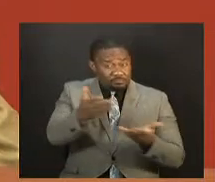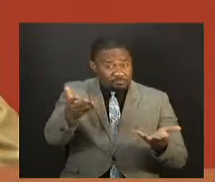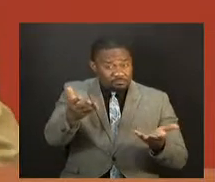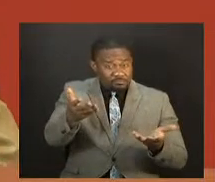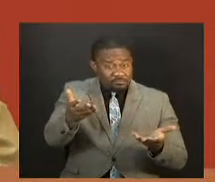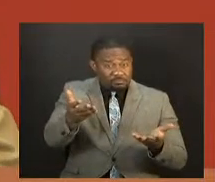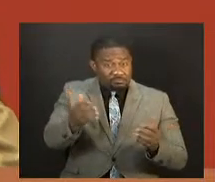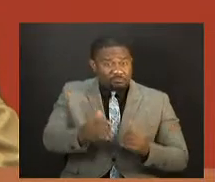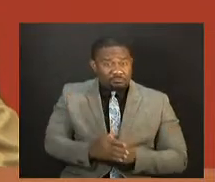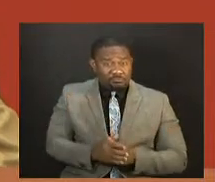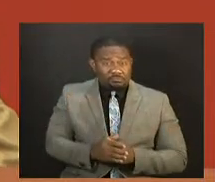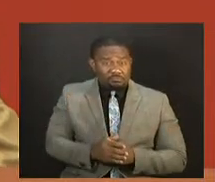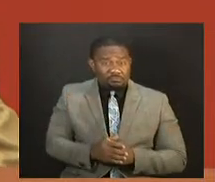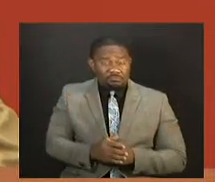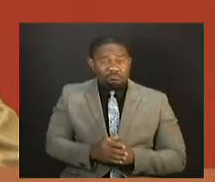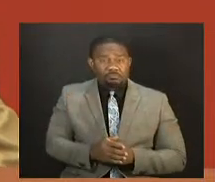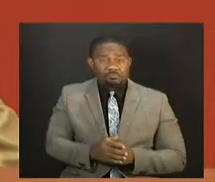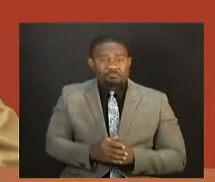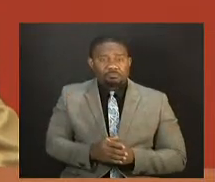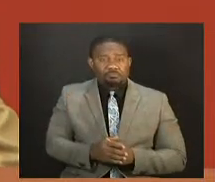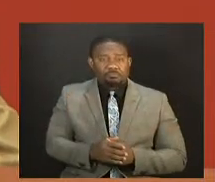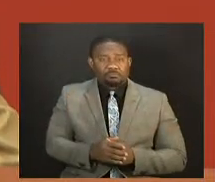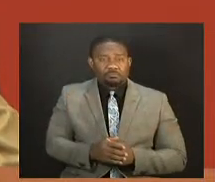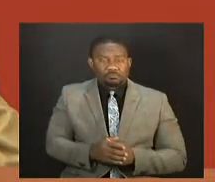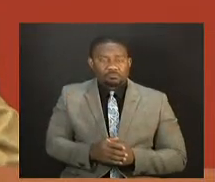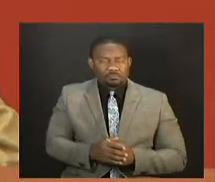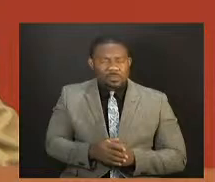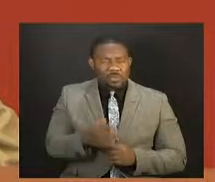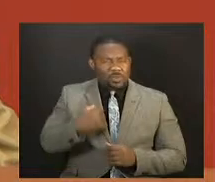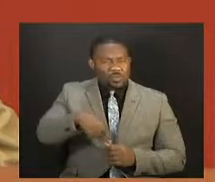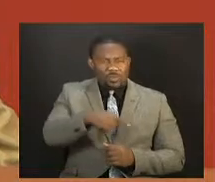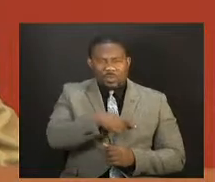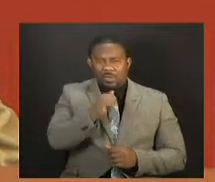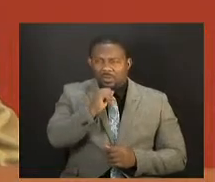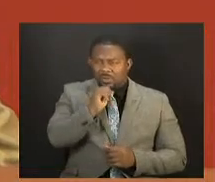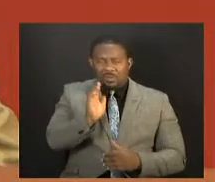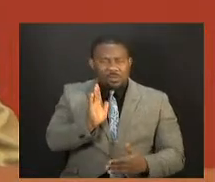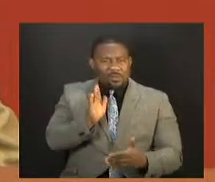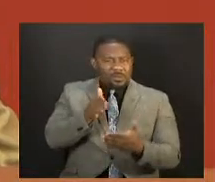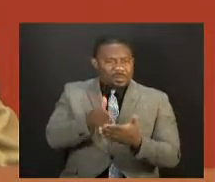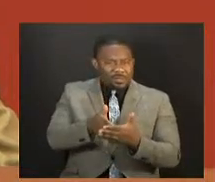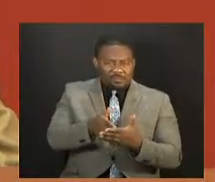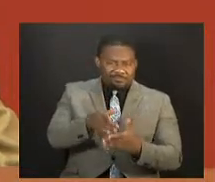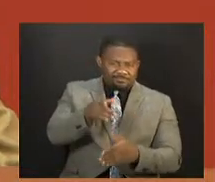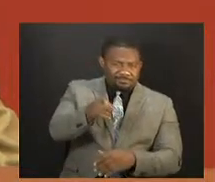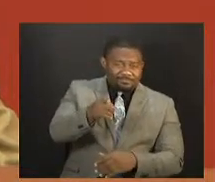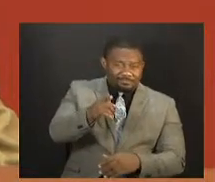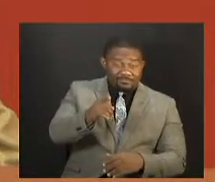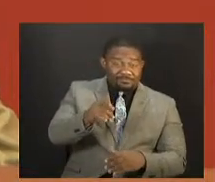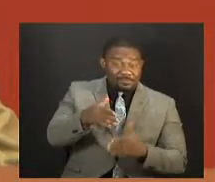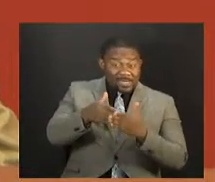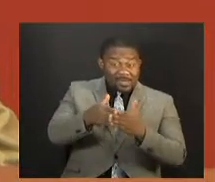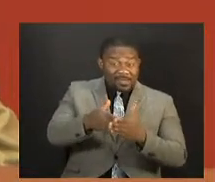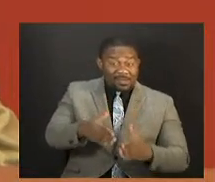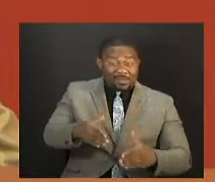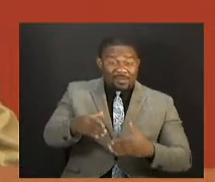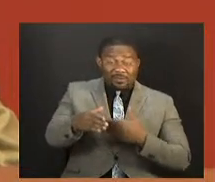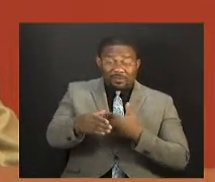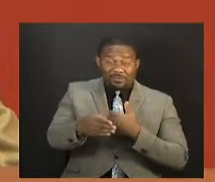As such, we are really not against the governor of the Bank of